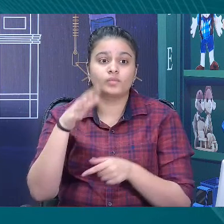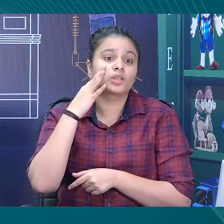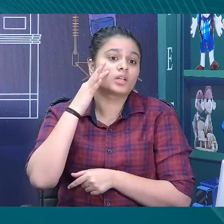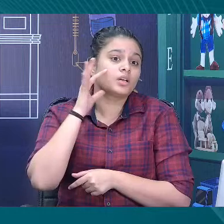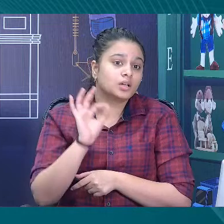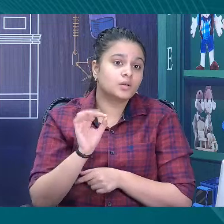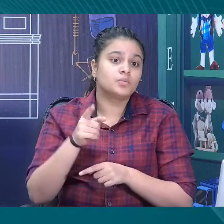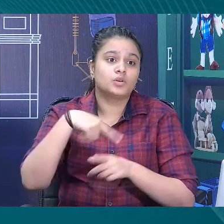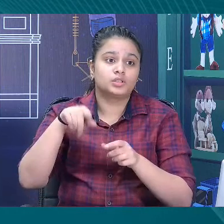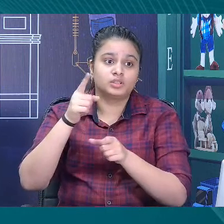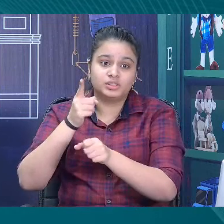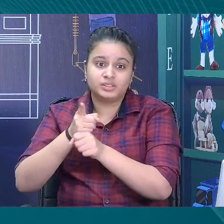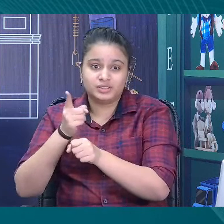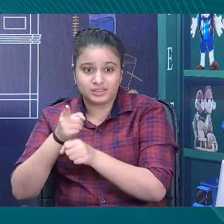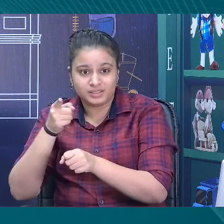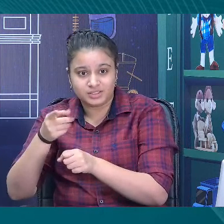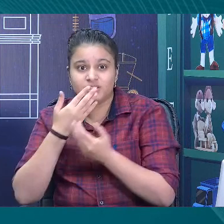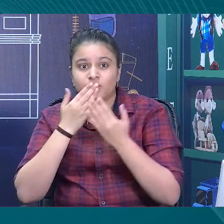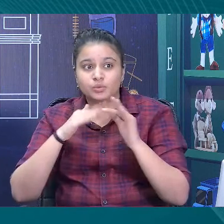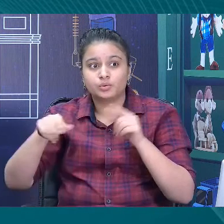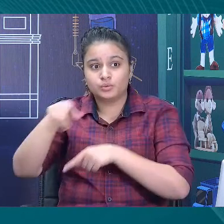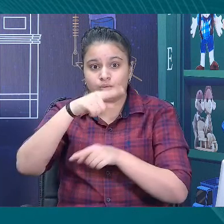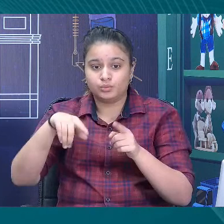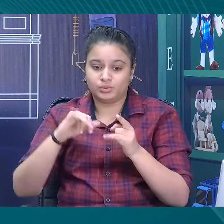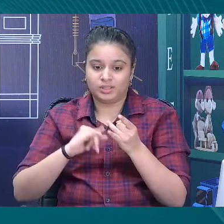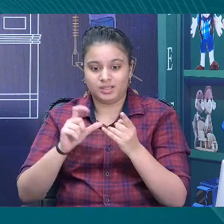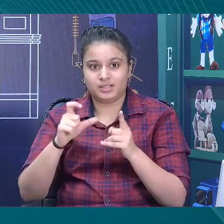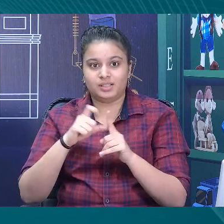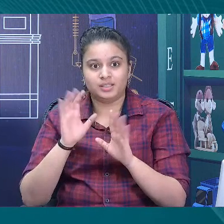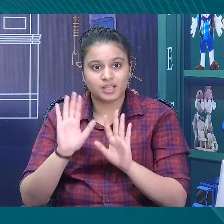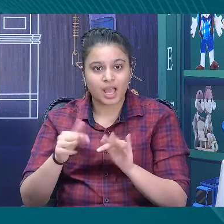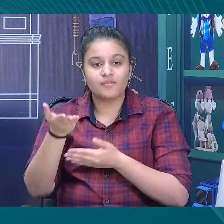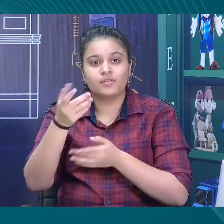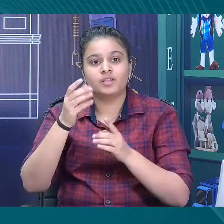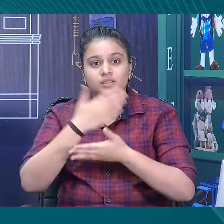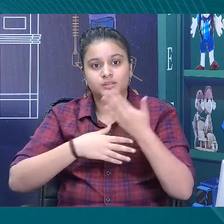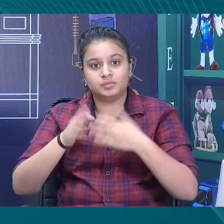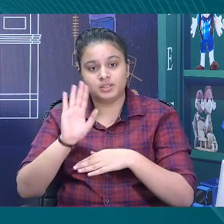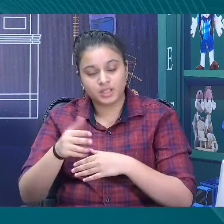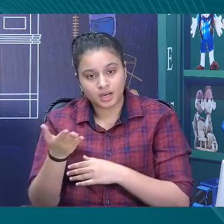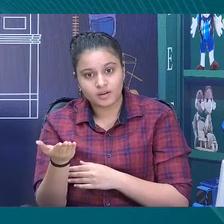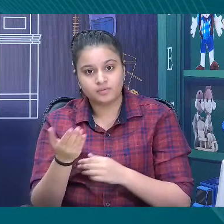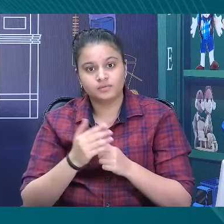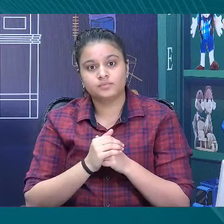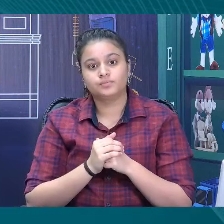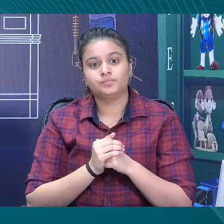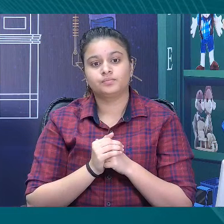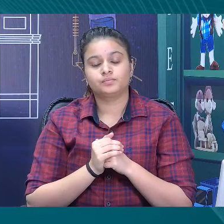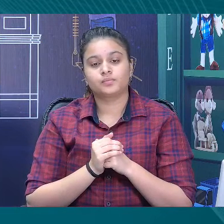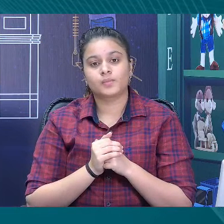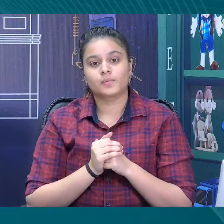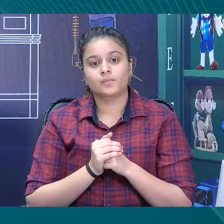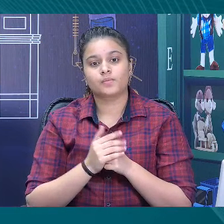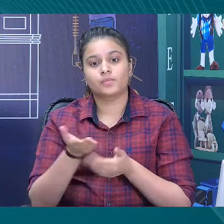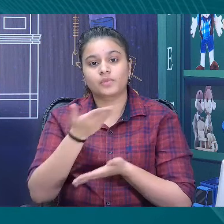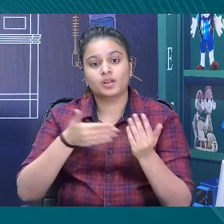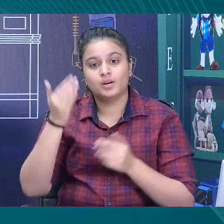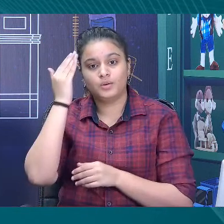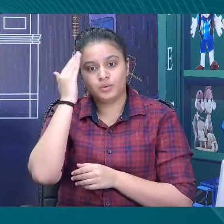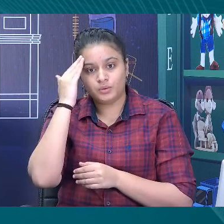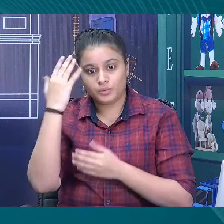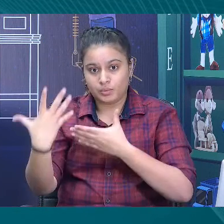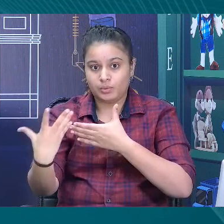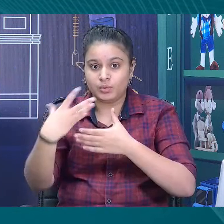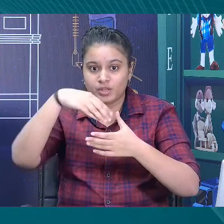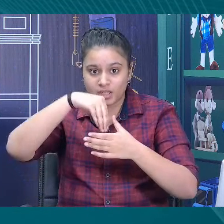to ensure that children with SLDs are, that they are included